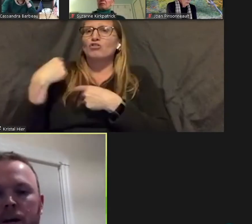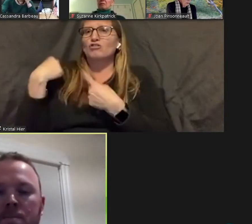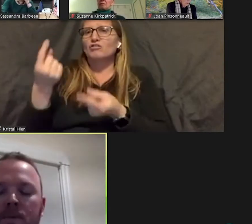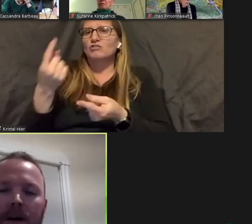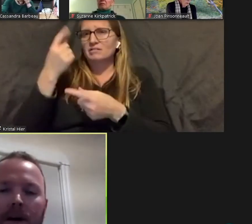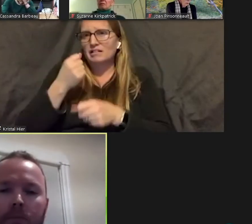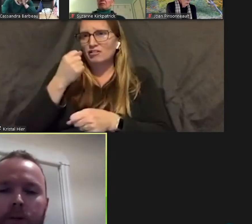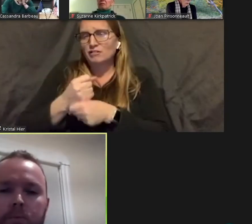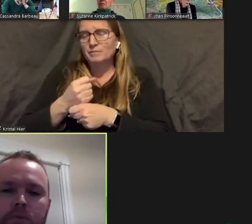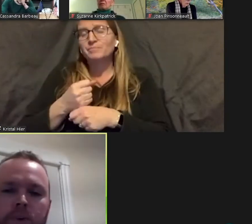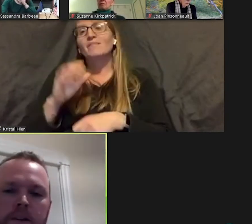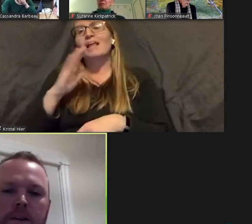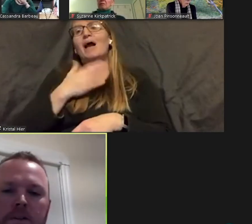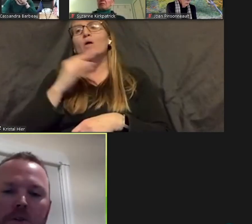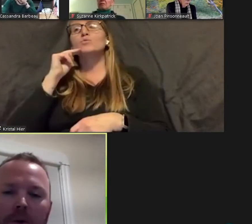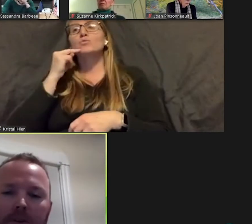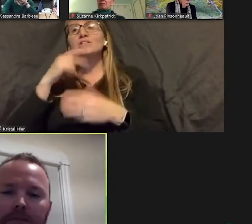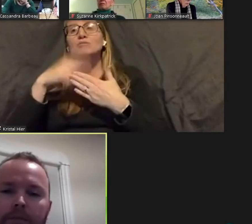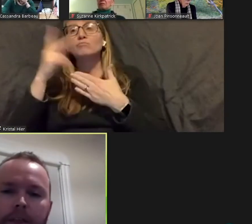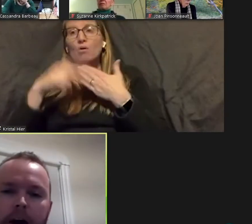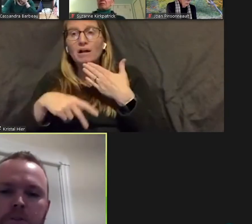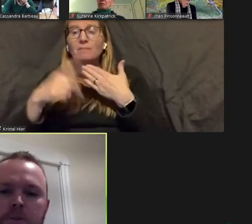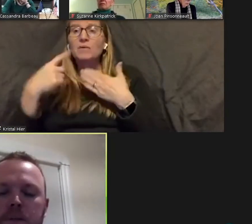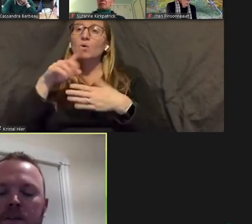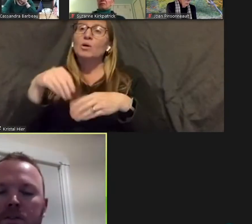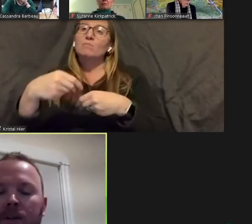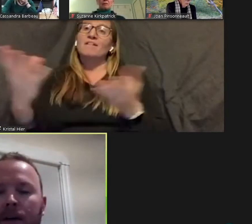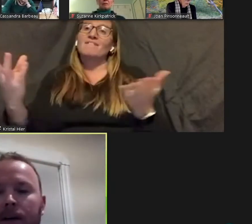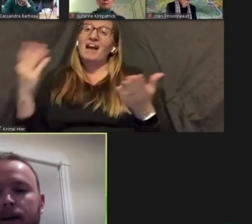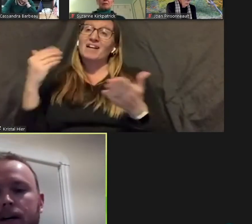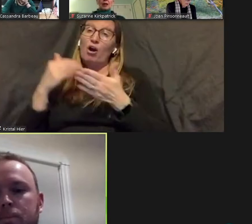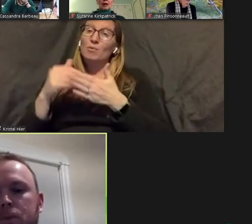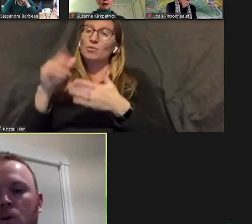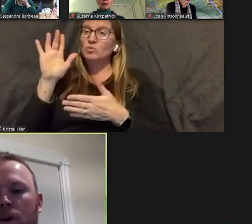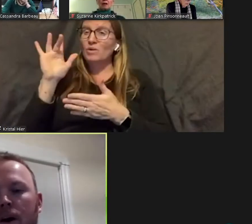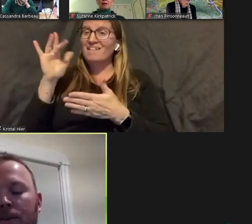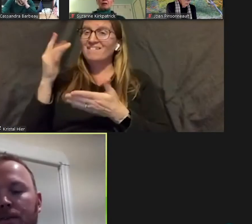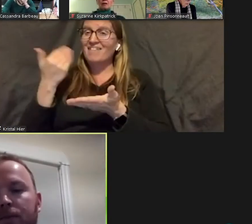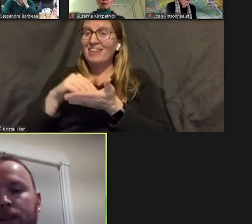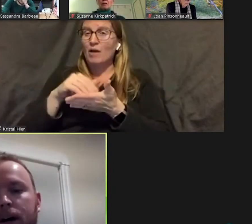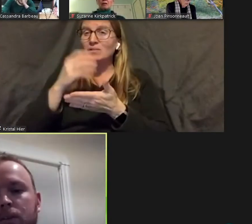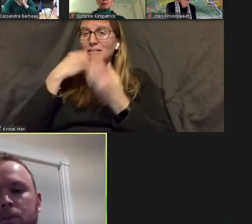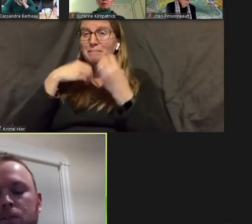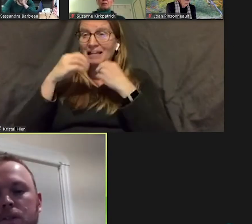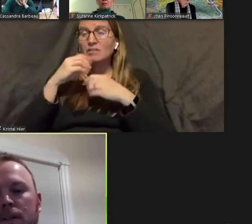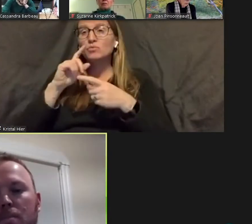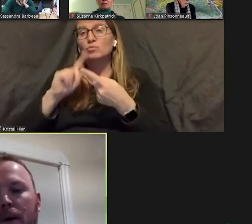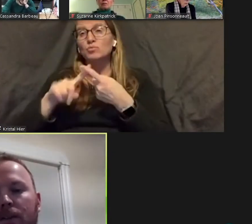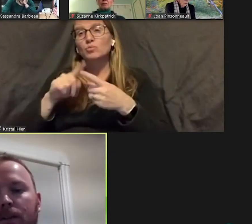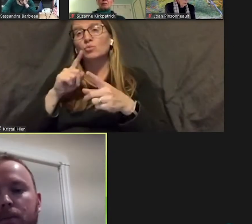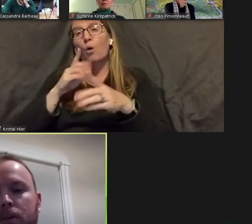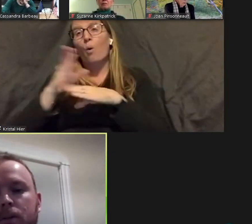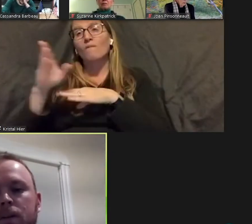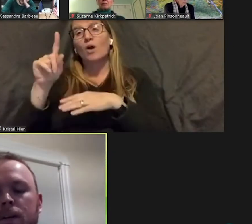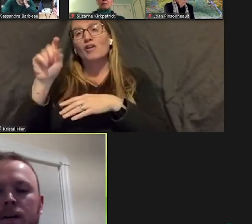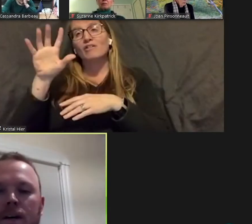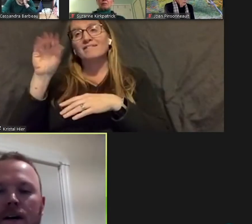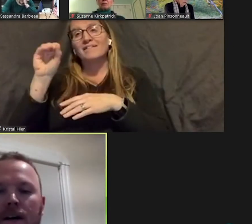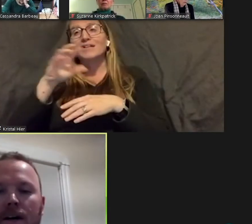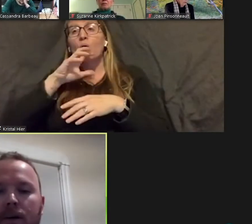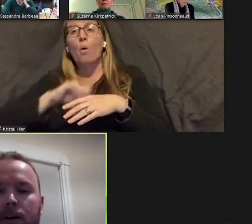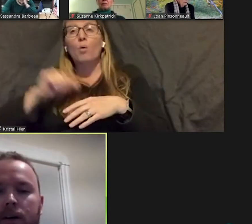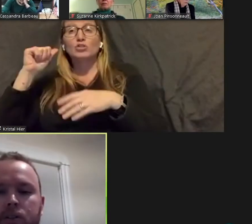nutrition program. We provided nearly 25,000 meals to over 150 elders in the Bennington